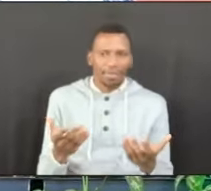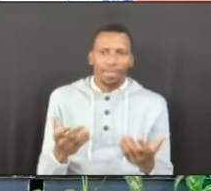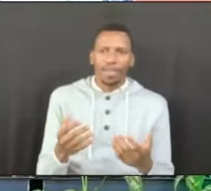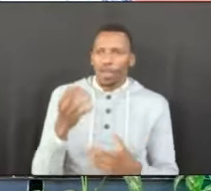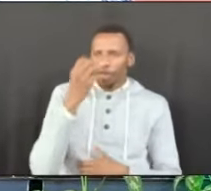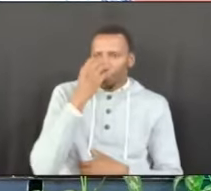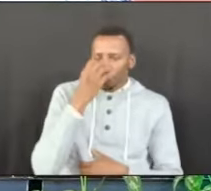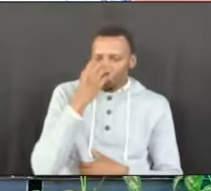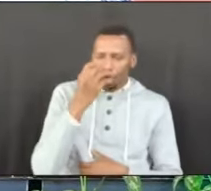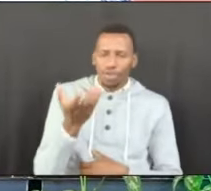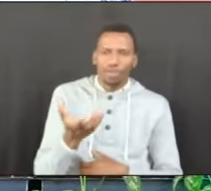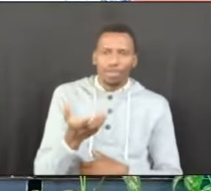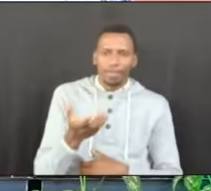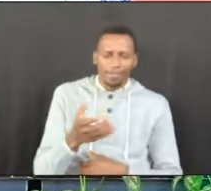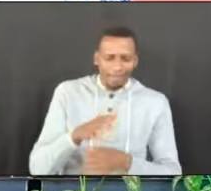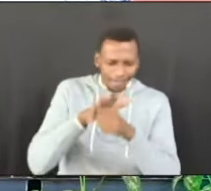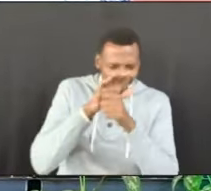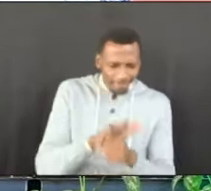it.